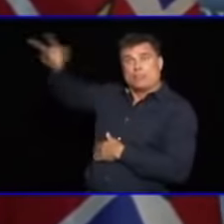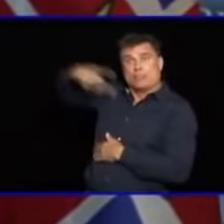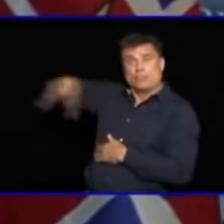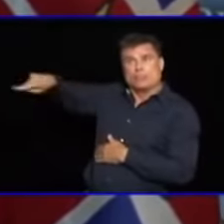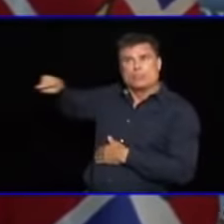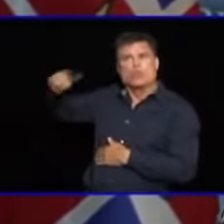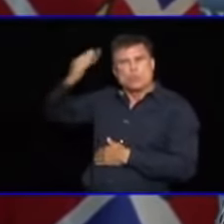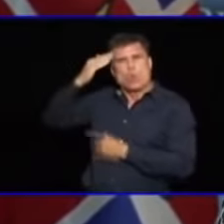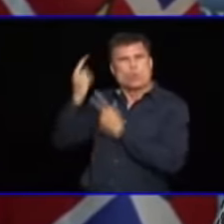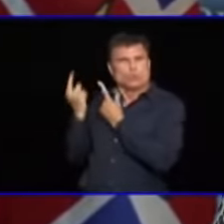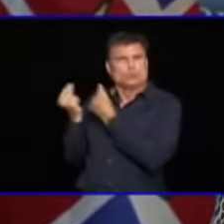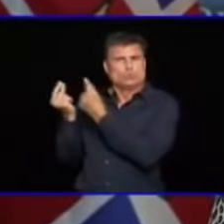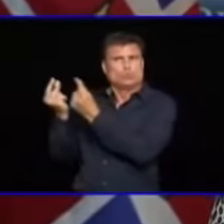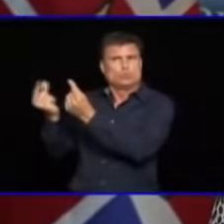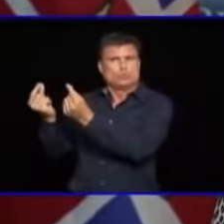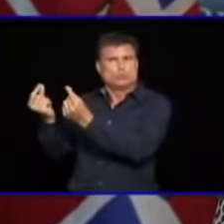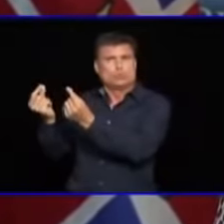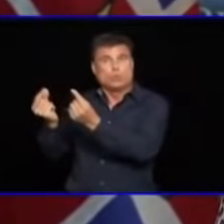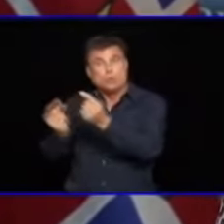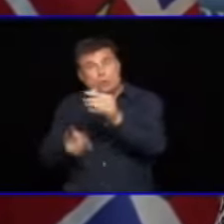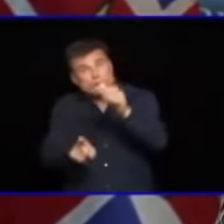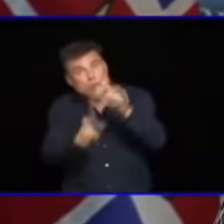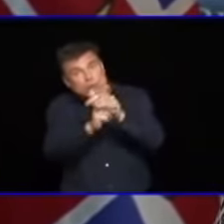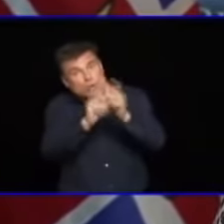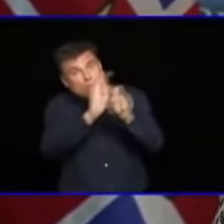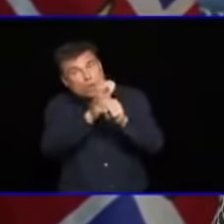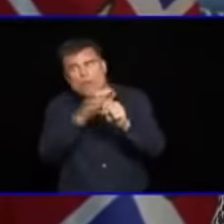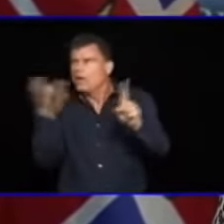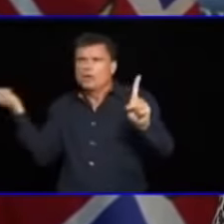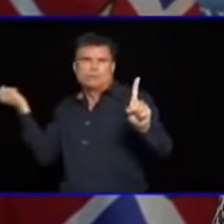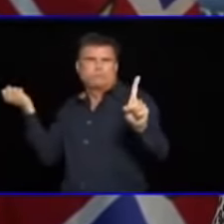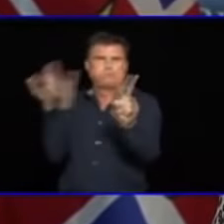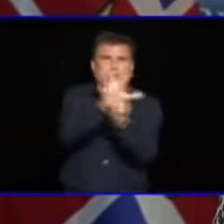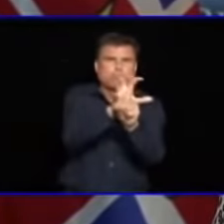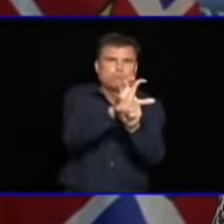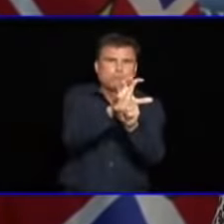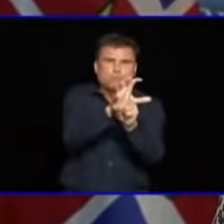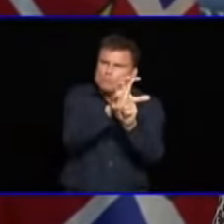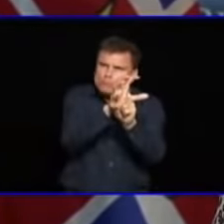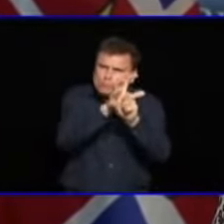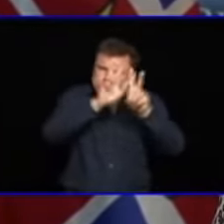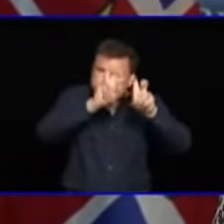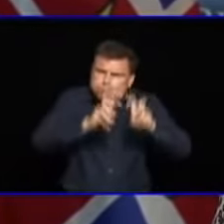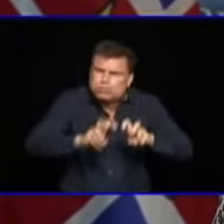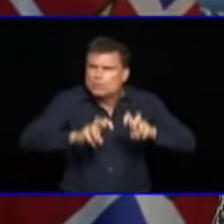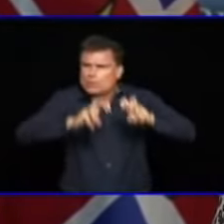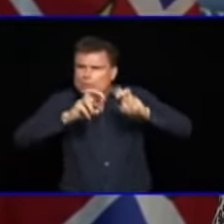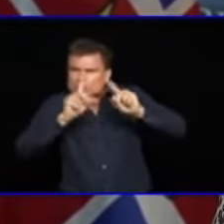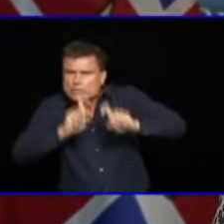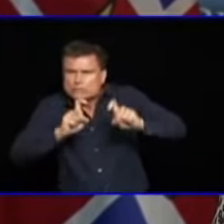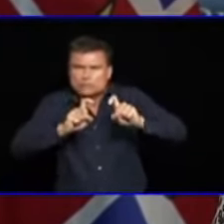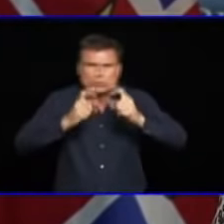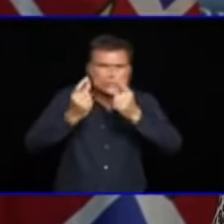transmission. Now we have the choice. As we are moving into the fall, where we know